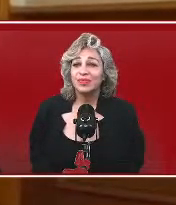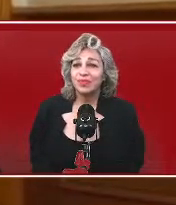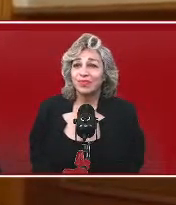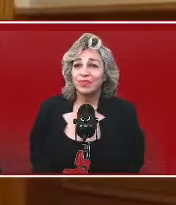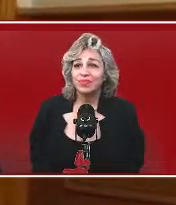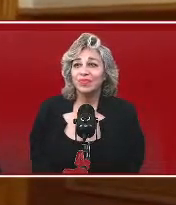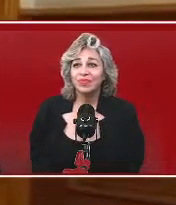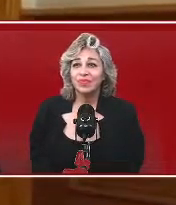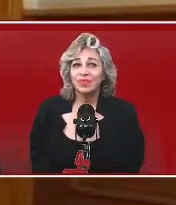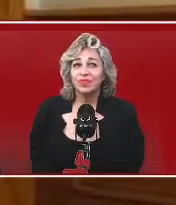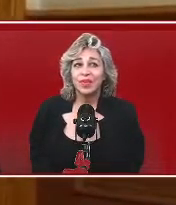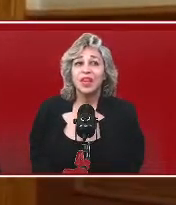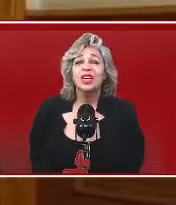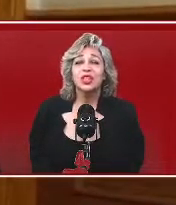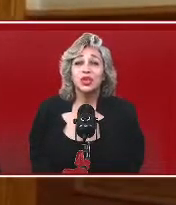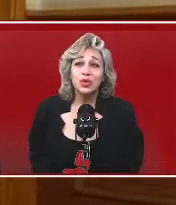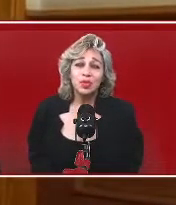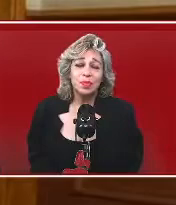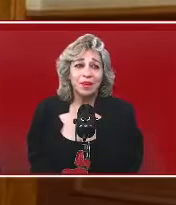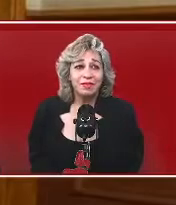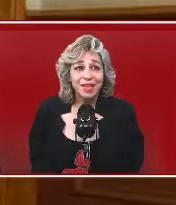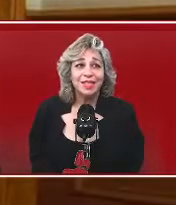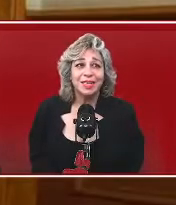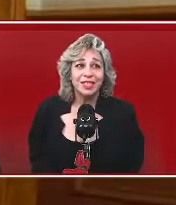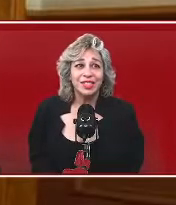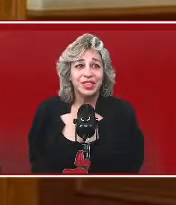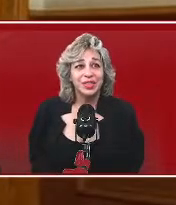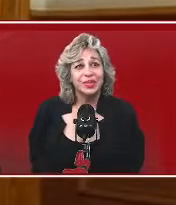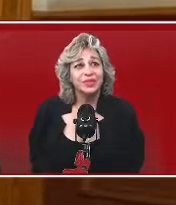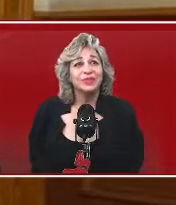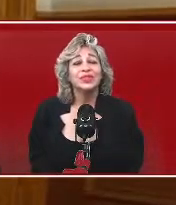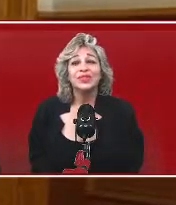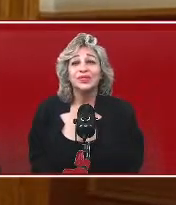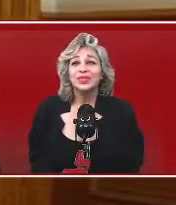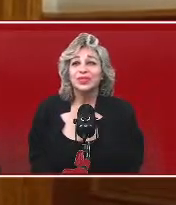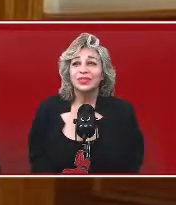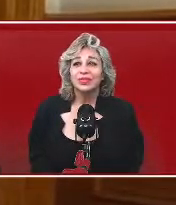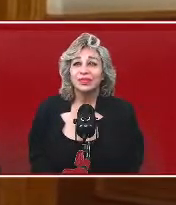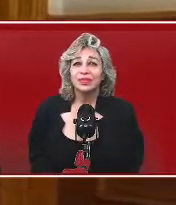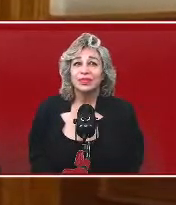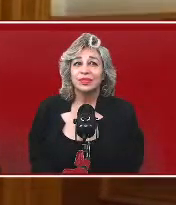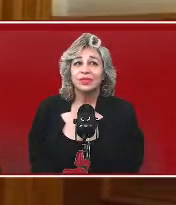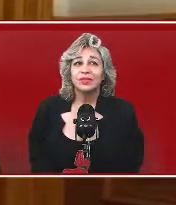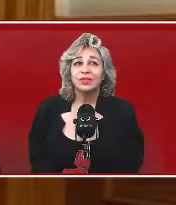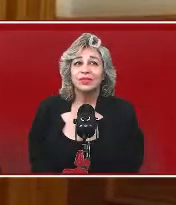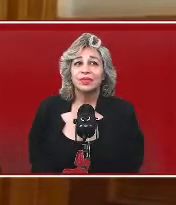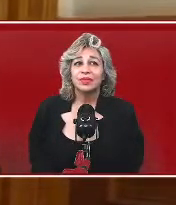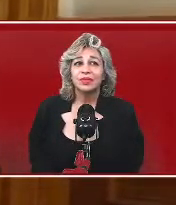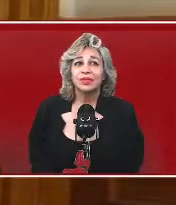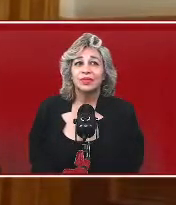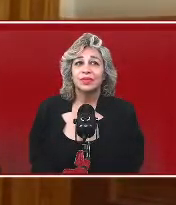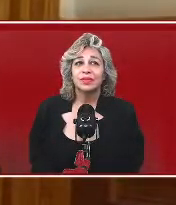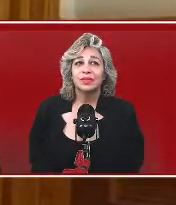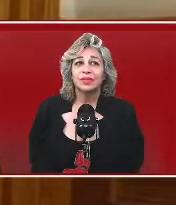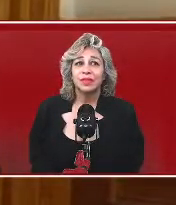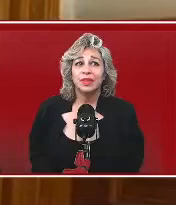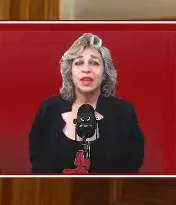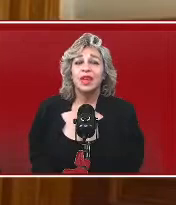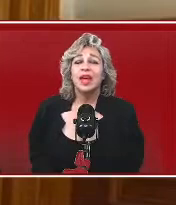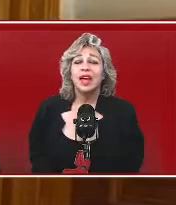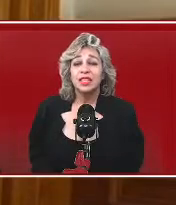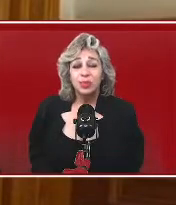por mi investidura due to my vestige de presidente de la